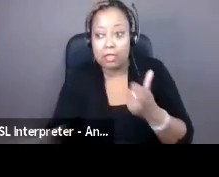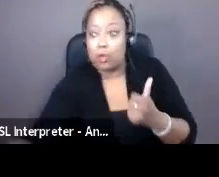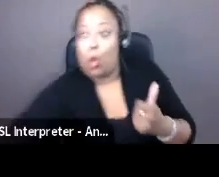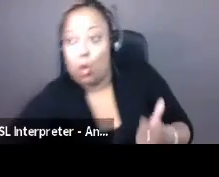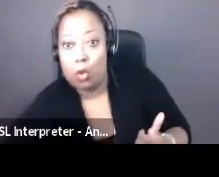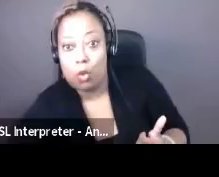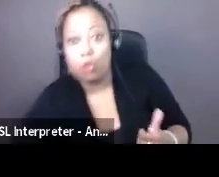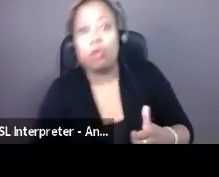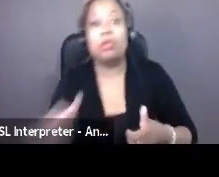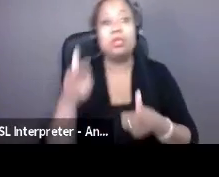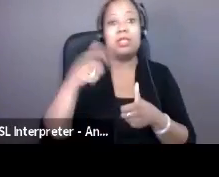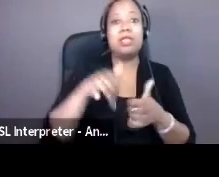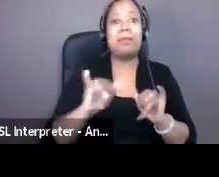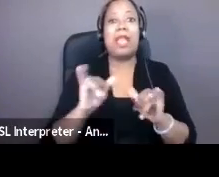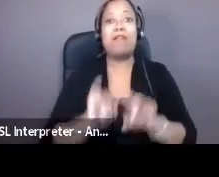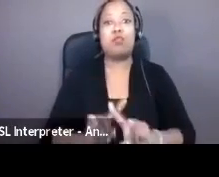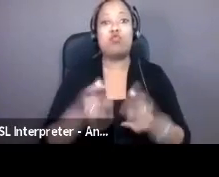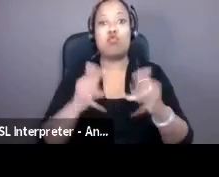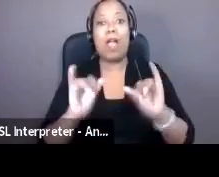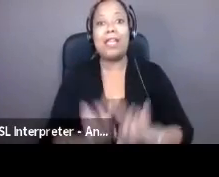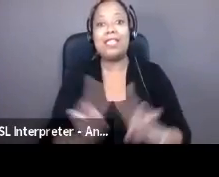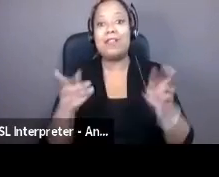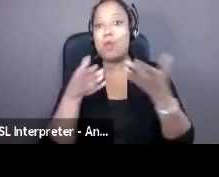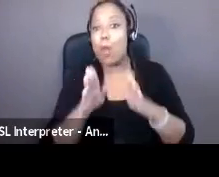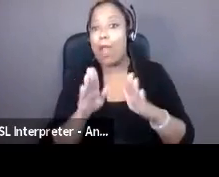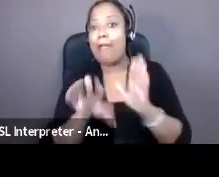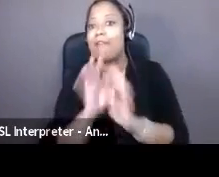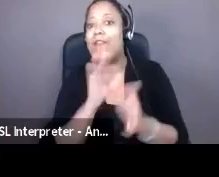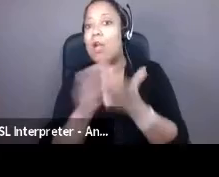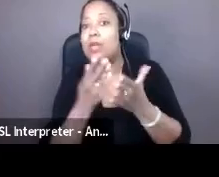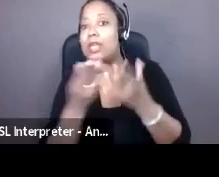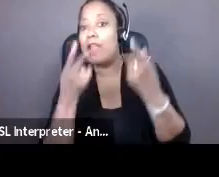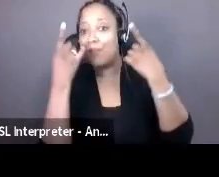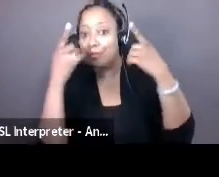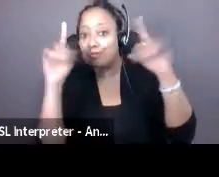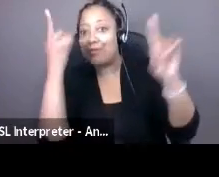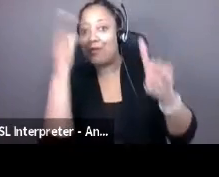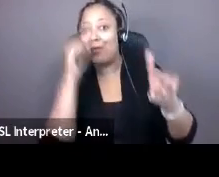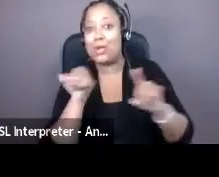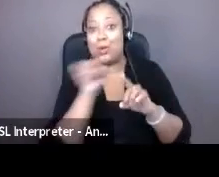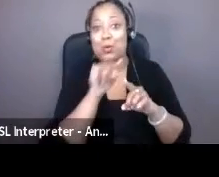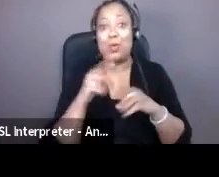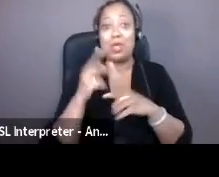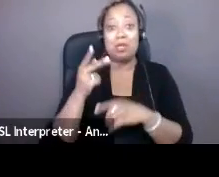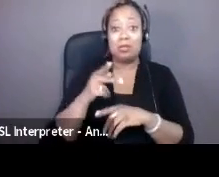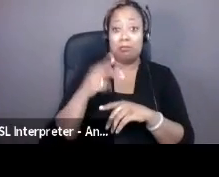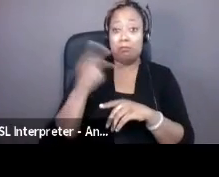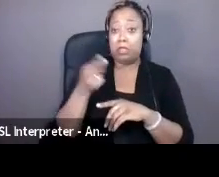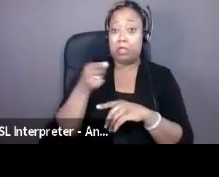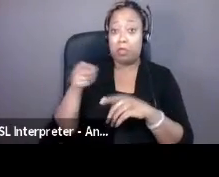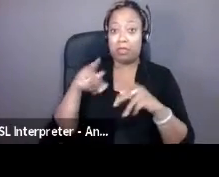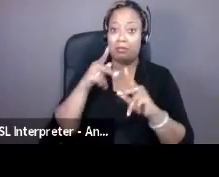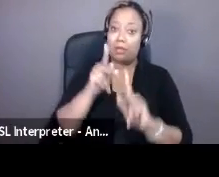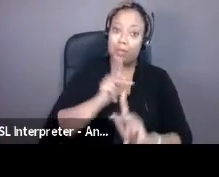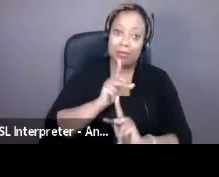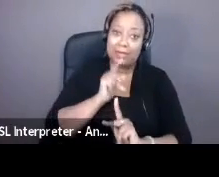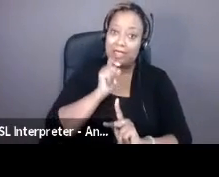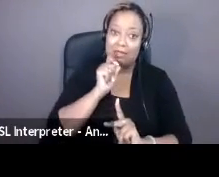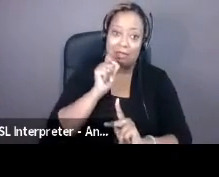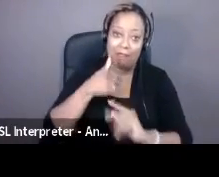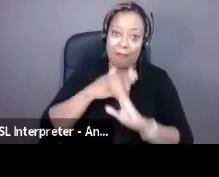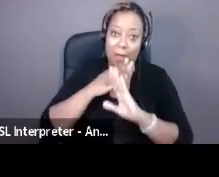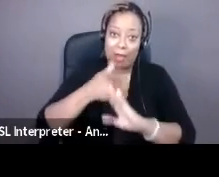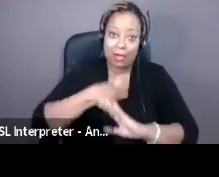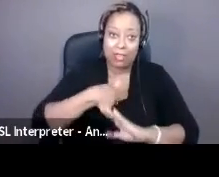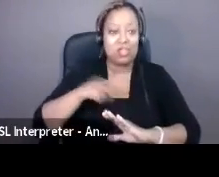have to try it a different way and find what works for you. As someone who's been privileged enough to never have to play golf with any barriers, Gianna